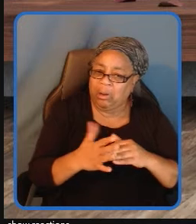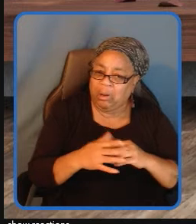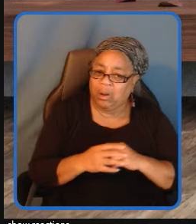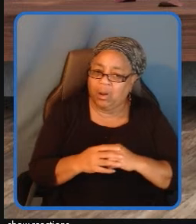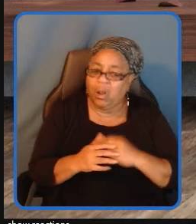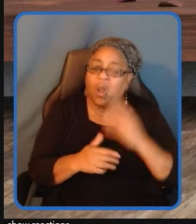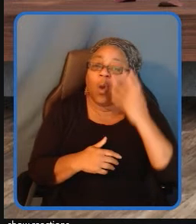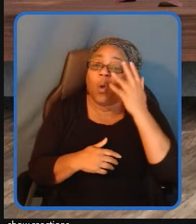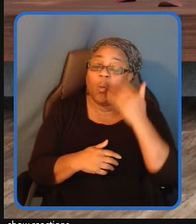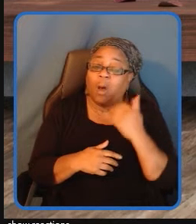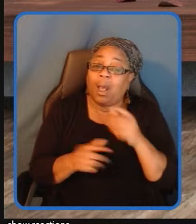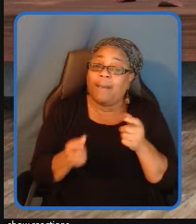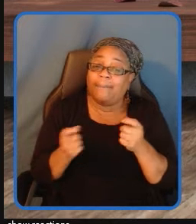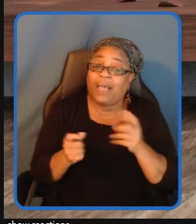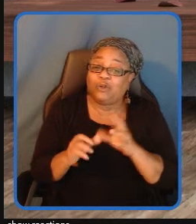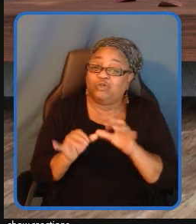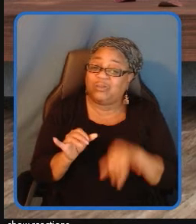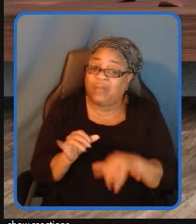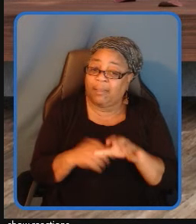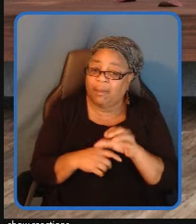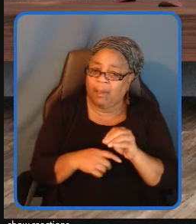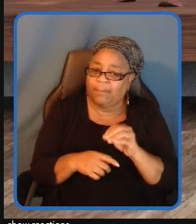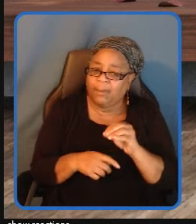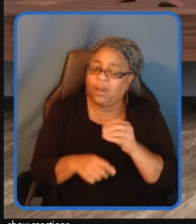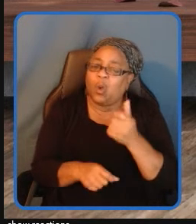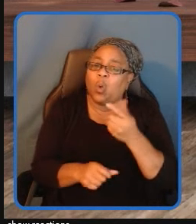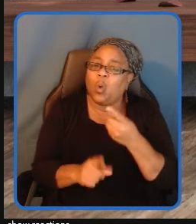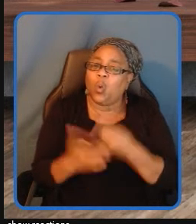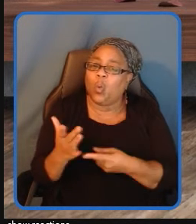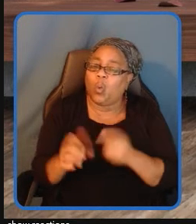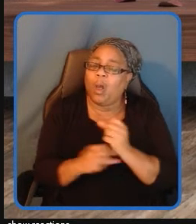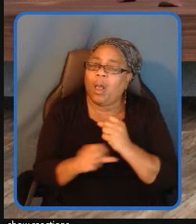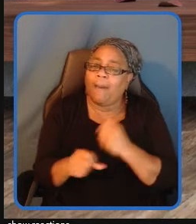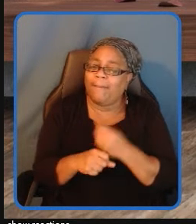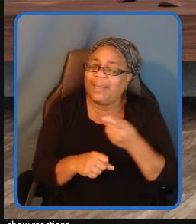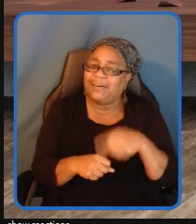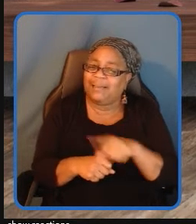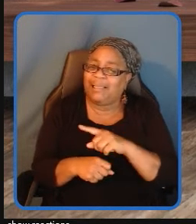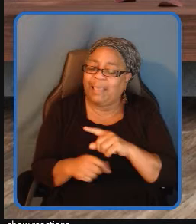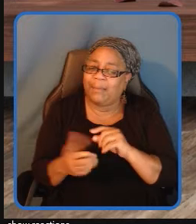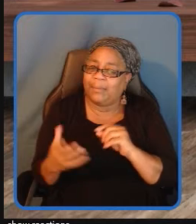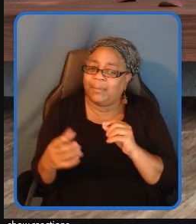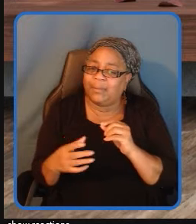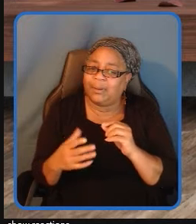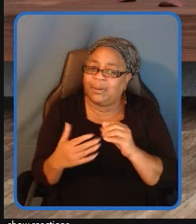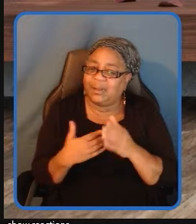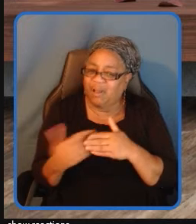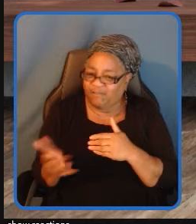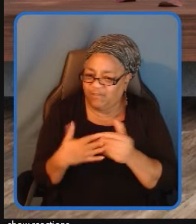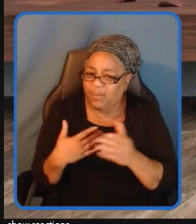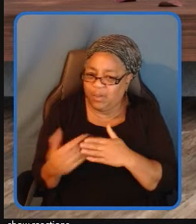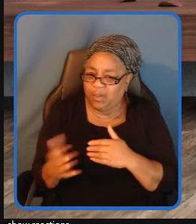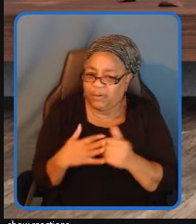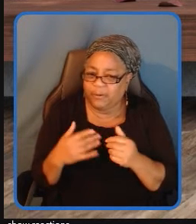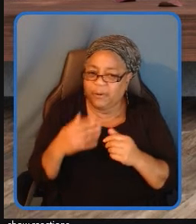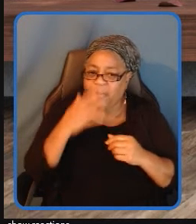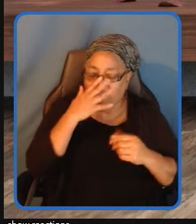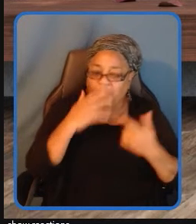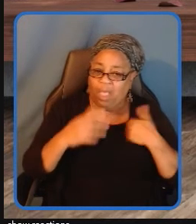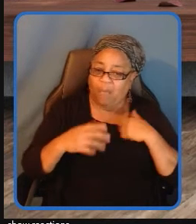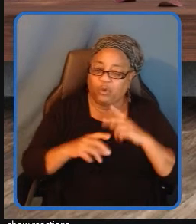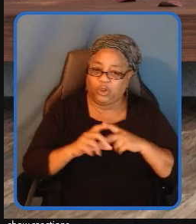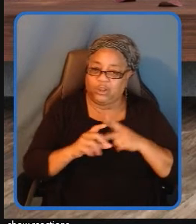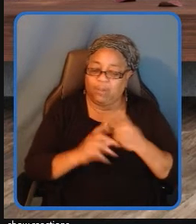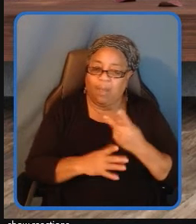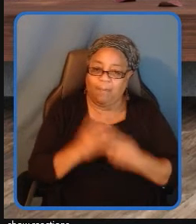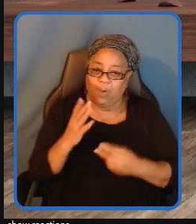stay at a company, what makes them comfortable. Well, Coquell did a study in ServiceNow, and I'll acknowledge that I participated in both of those studies. So if you see